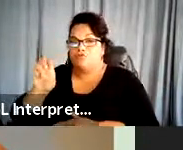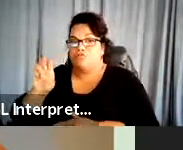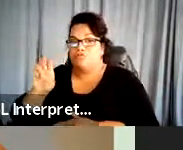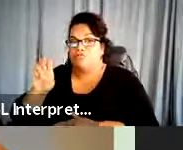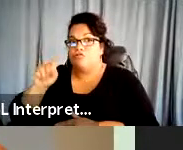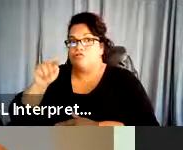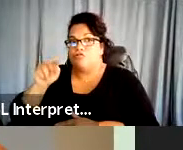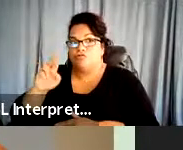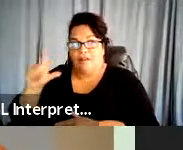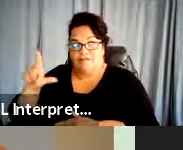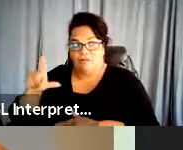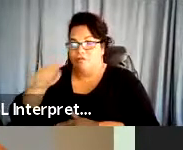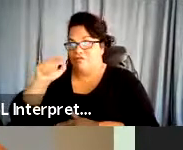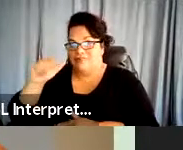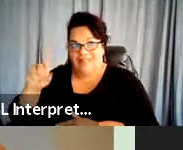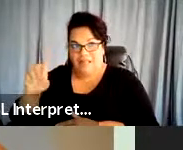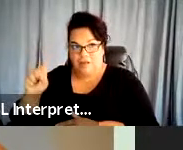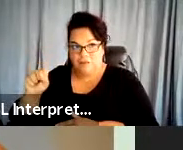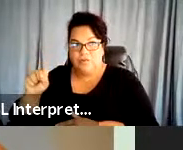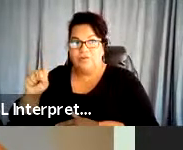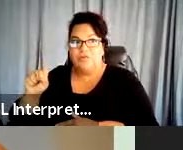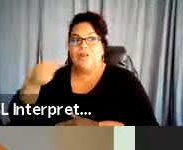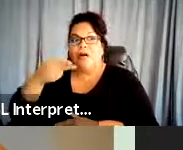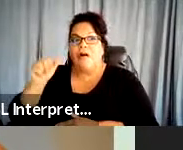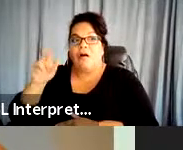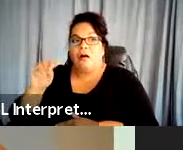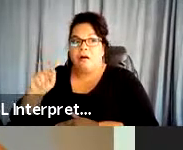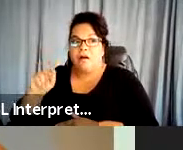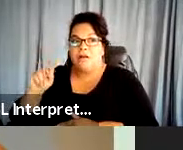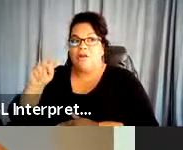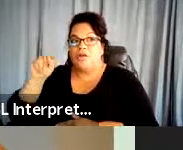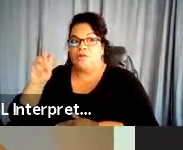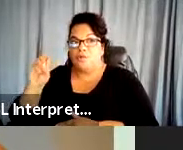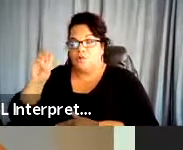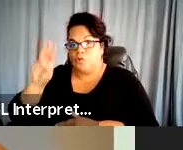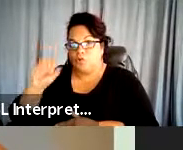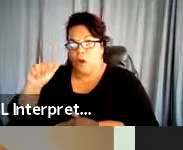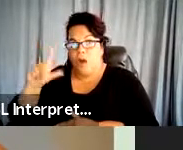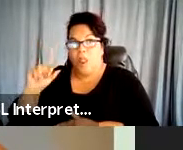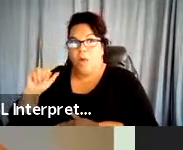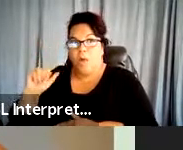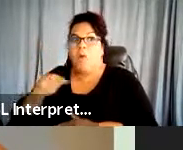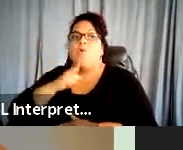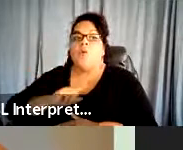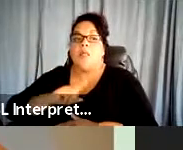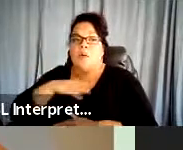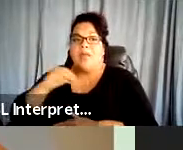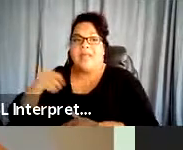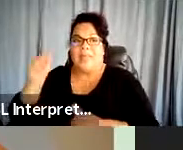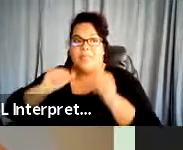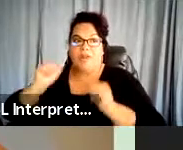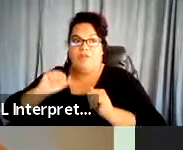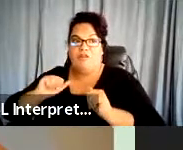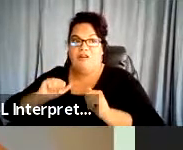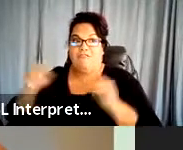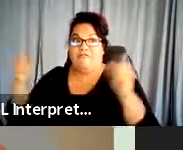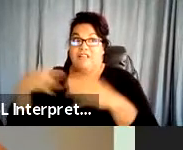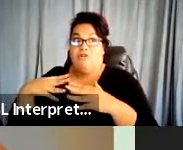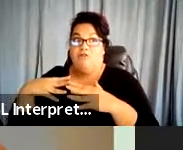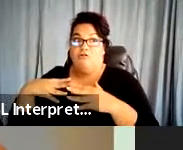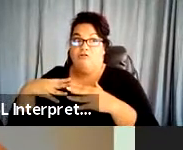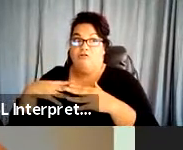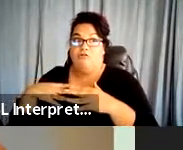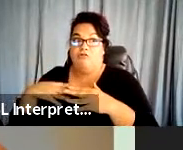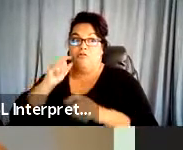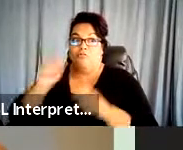blocking everything. Okay. Two Travel Tales, Hard to Swallow, and Theater of Terror, Revenge of the Queers.